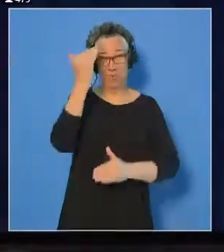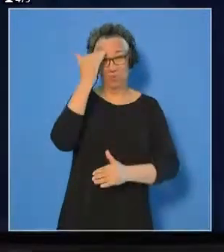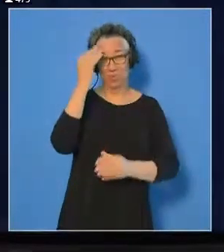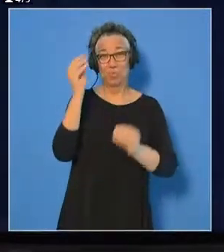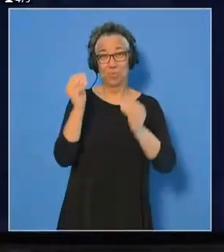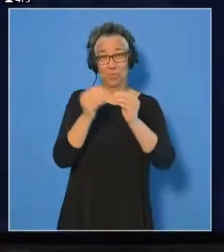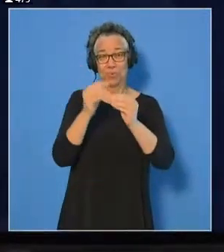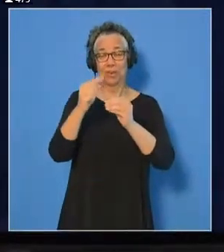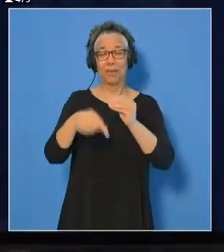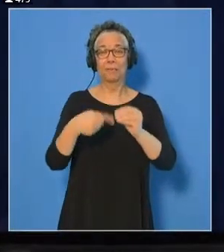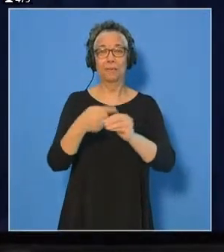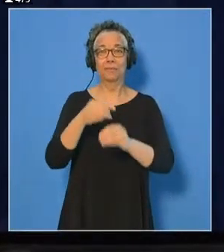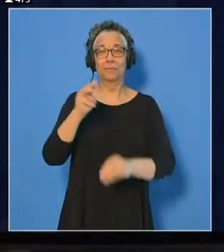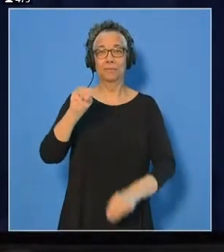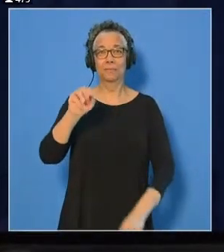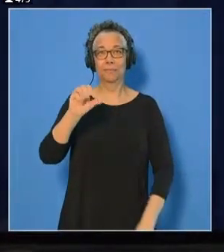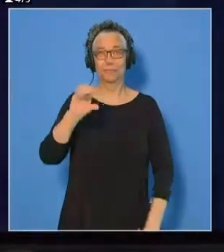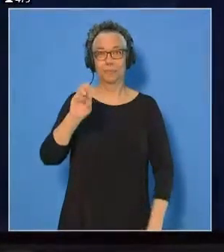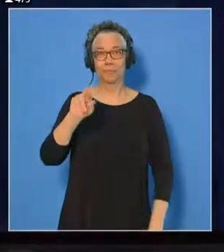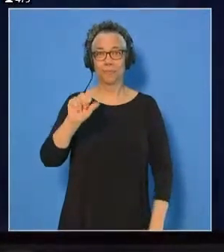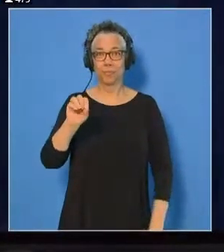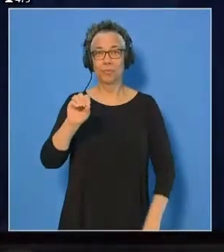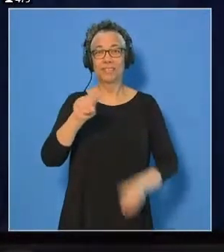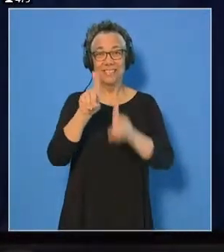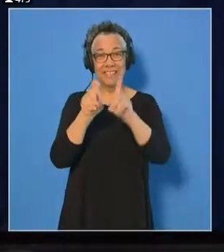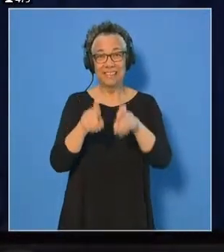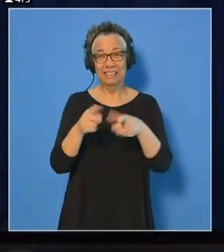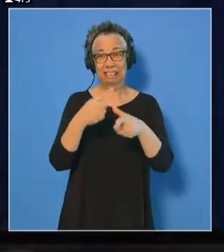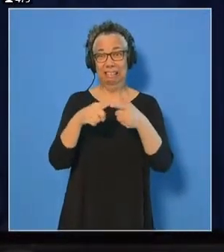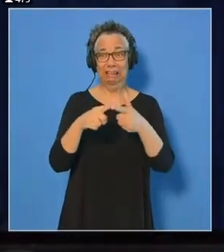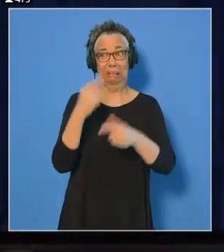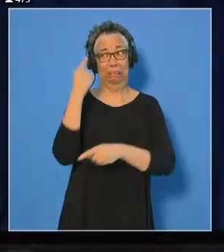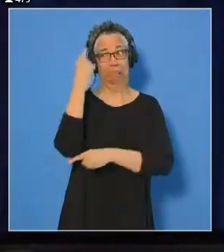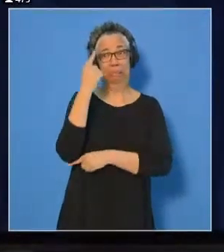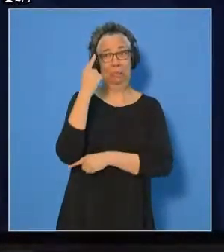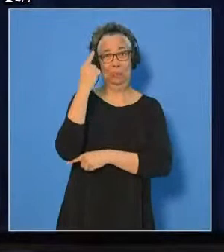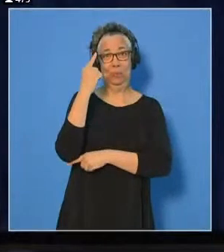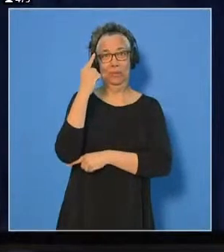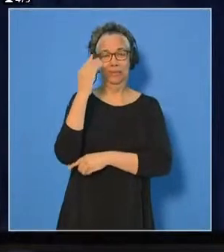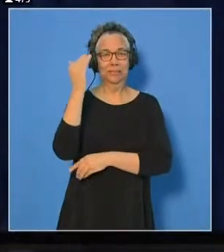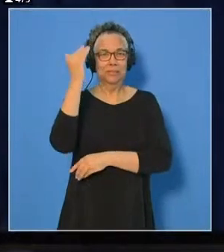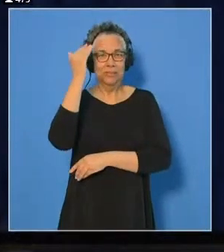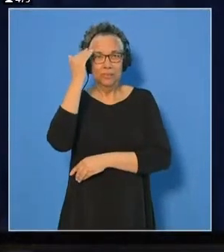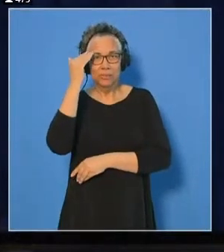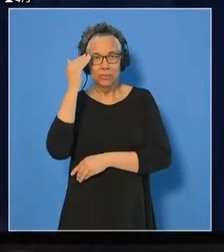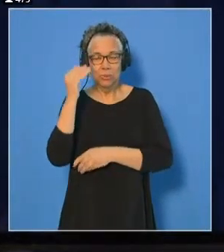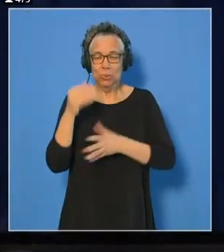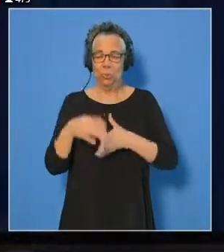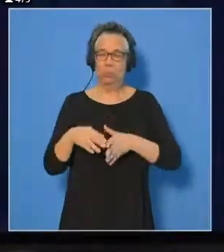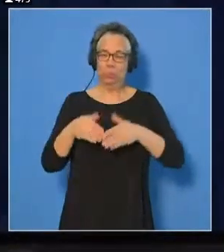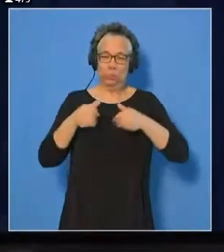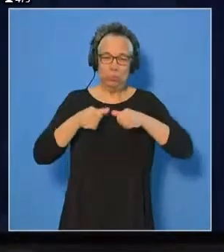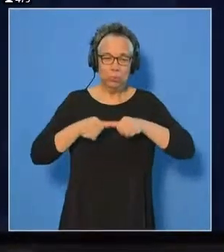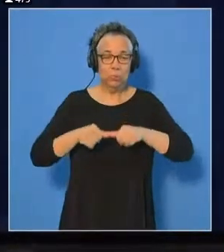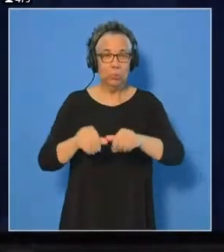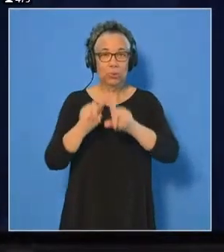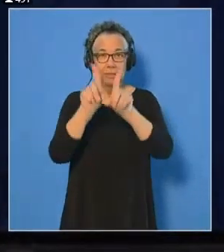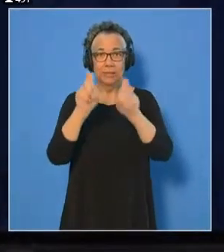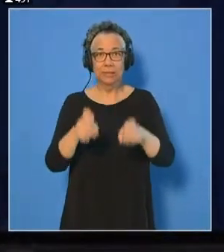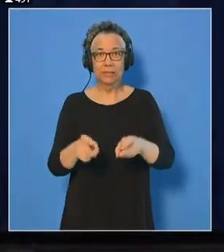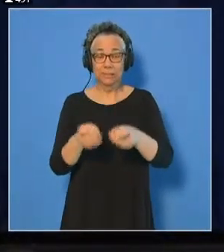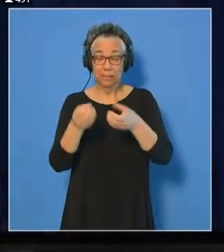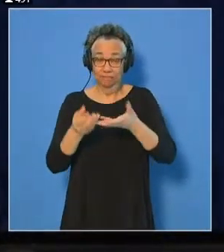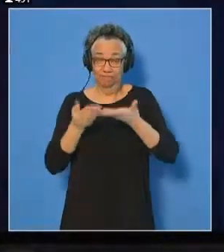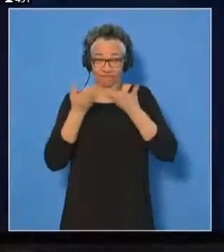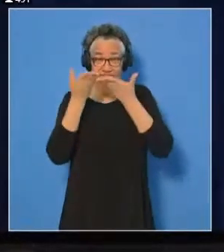molecular testing than I ever dreamed I would. The knowledge that widespread testing brings informed decisions